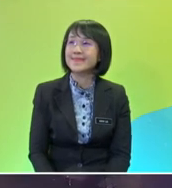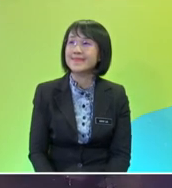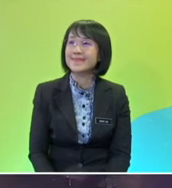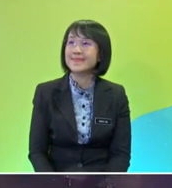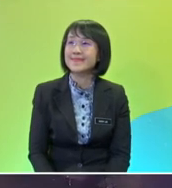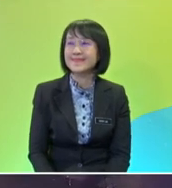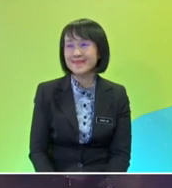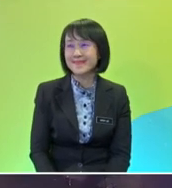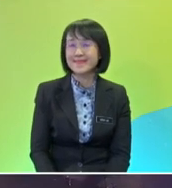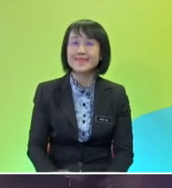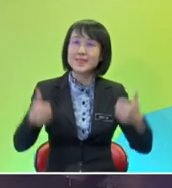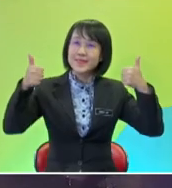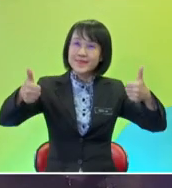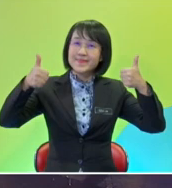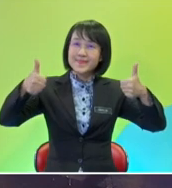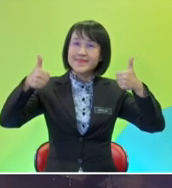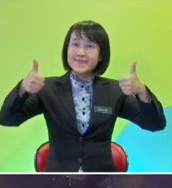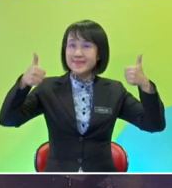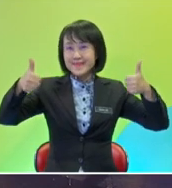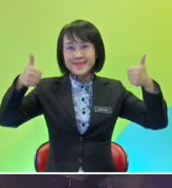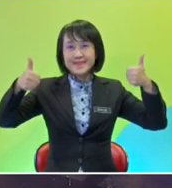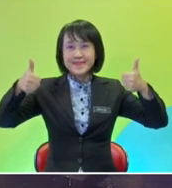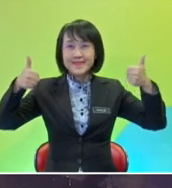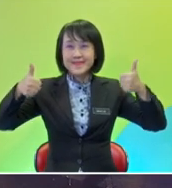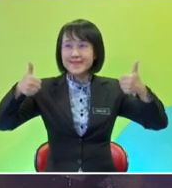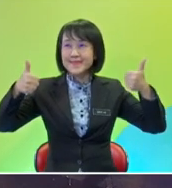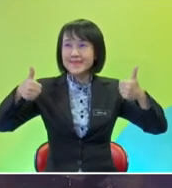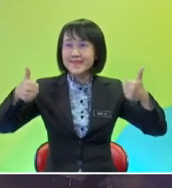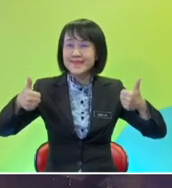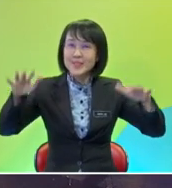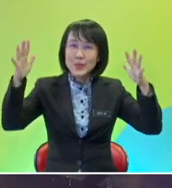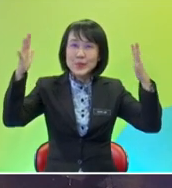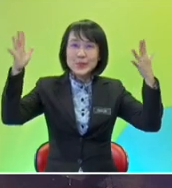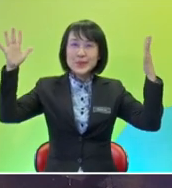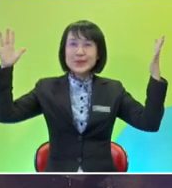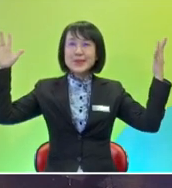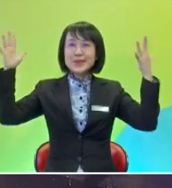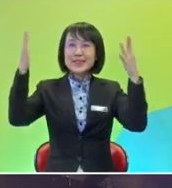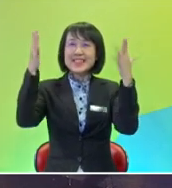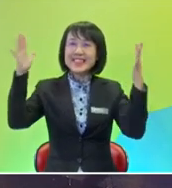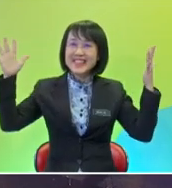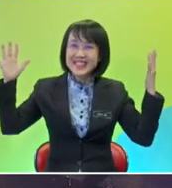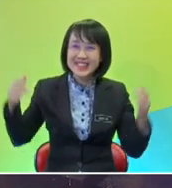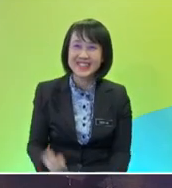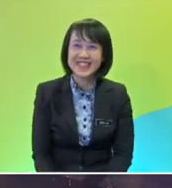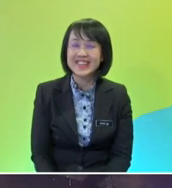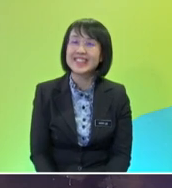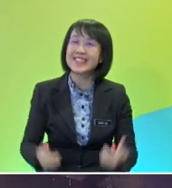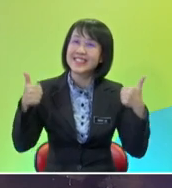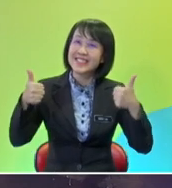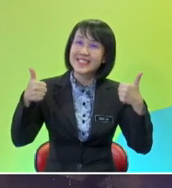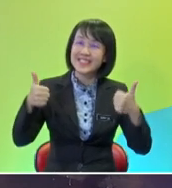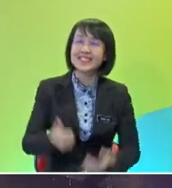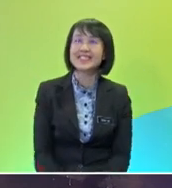and I give a well done. Bravo! If you could hear the applause, it's there. Yes, it is. Good job,